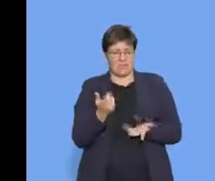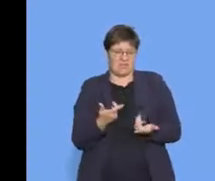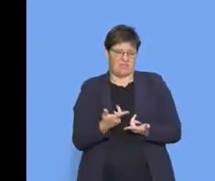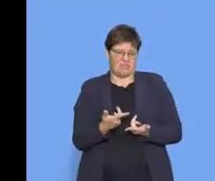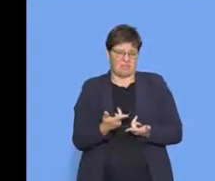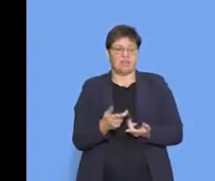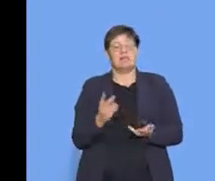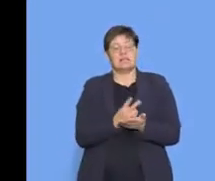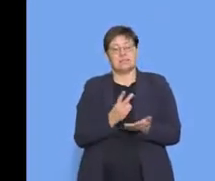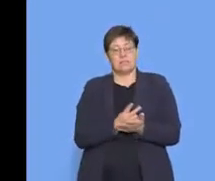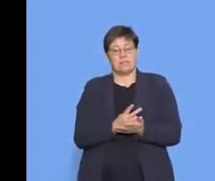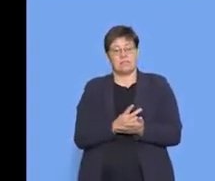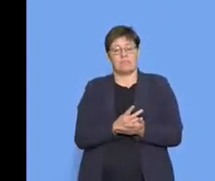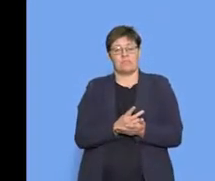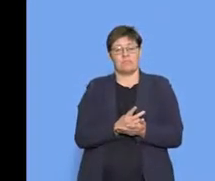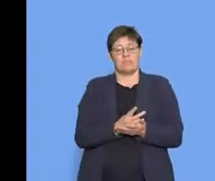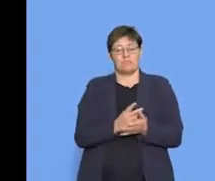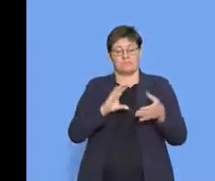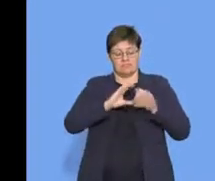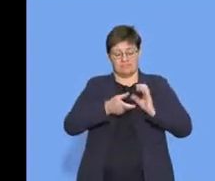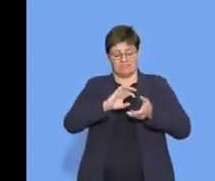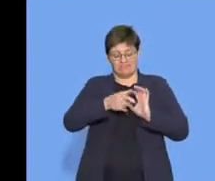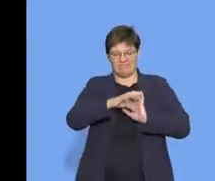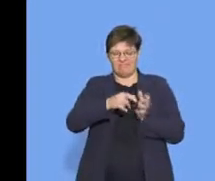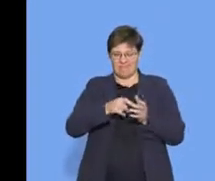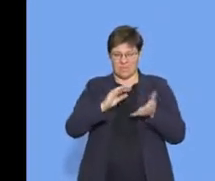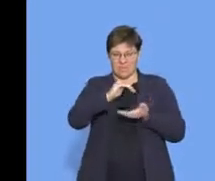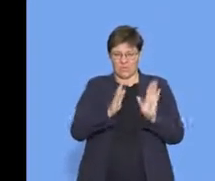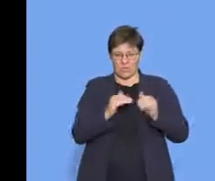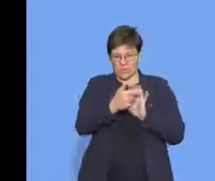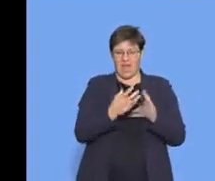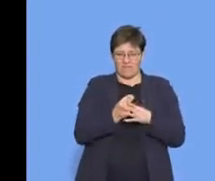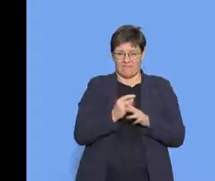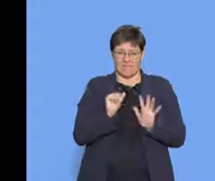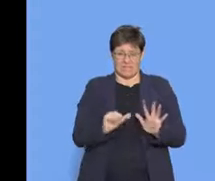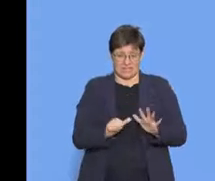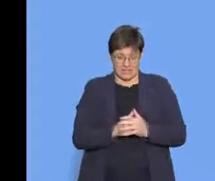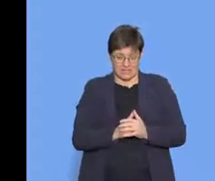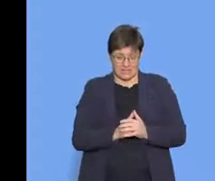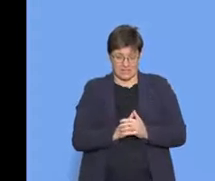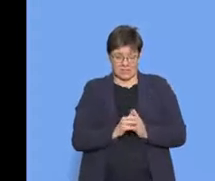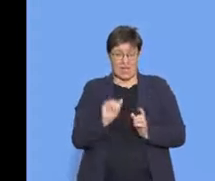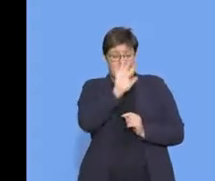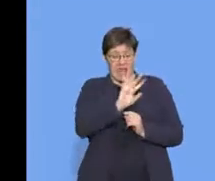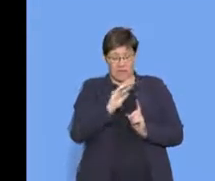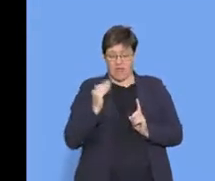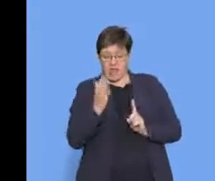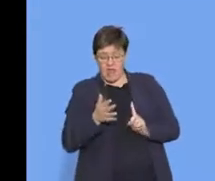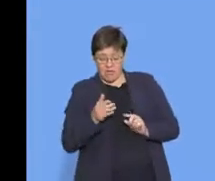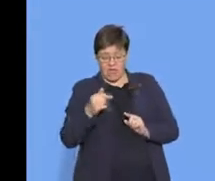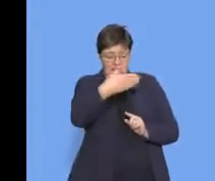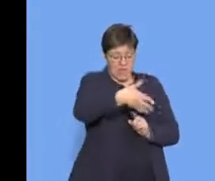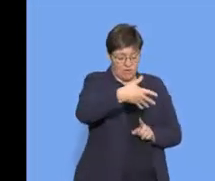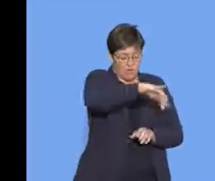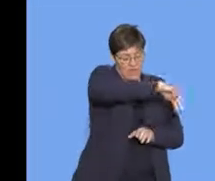Cube. On the outside, it's made of 6 squares. But if I'm going to be adding the area of